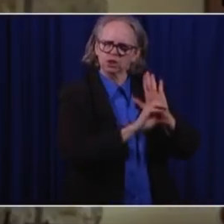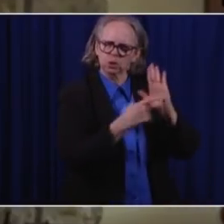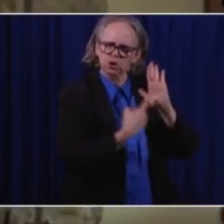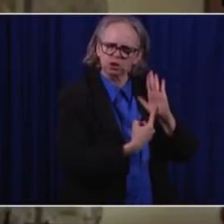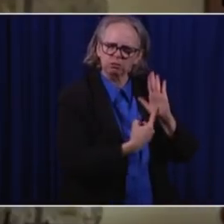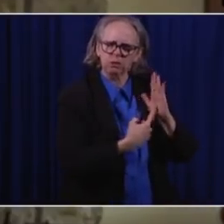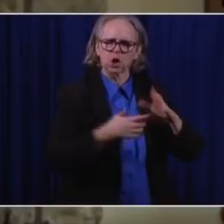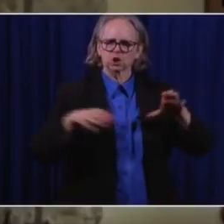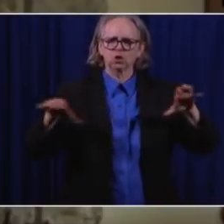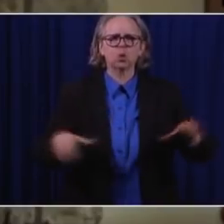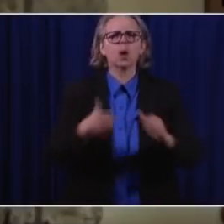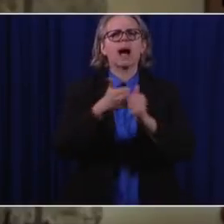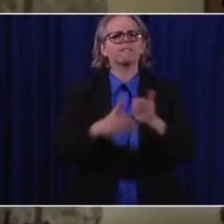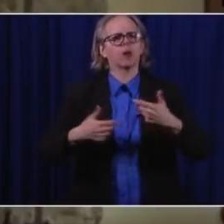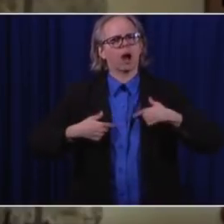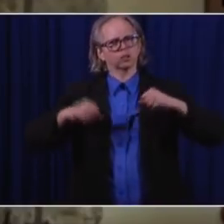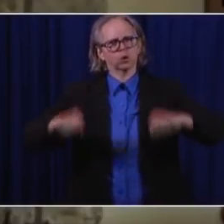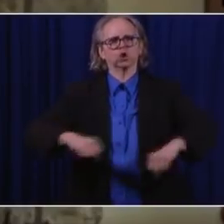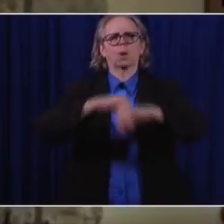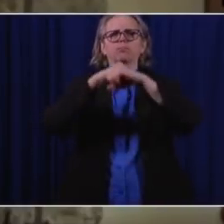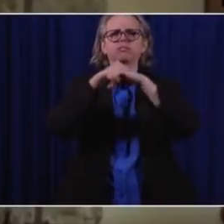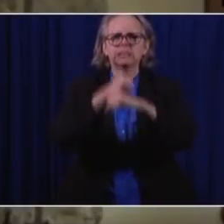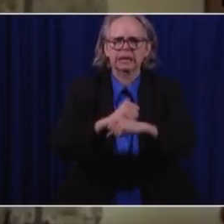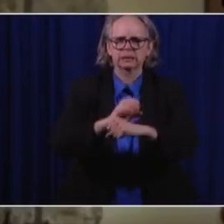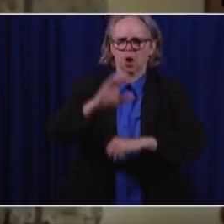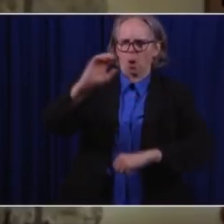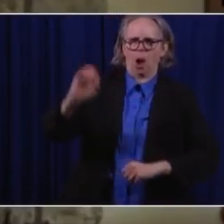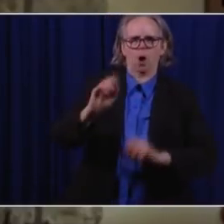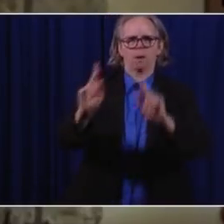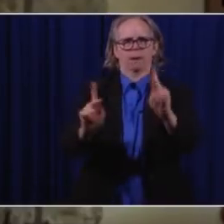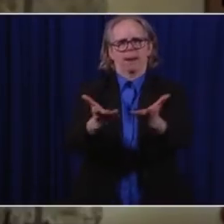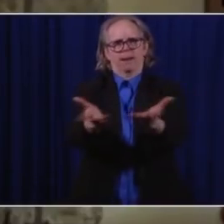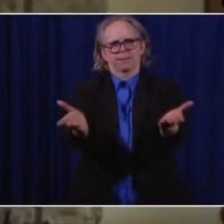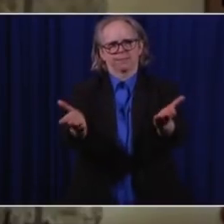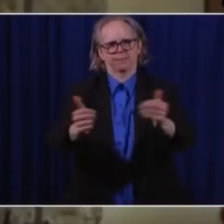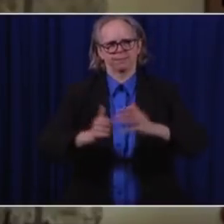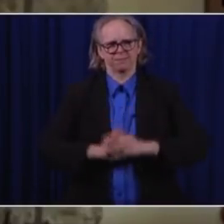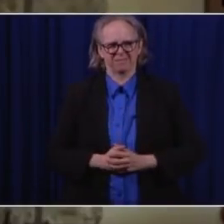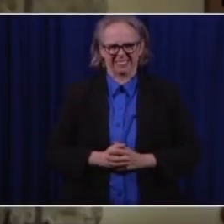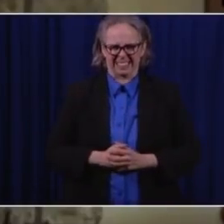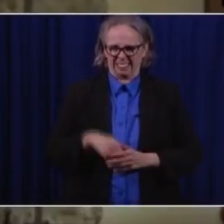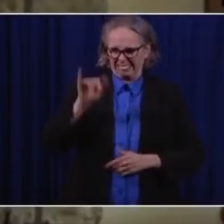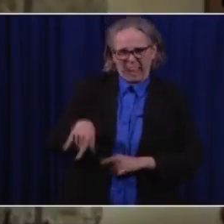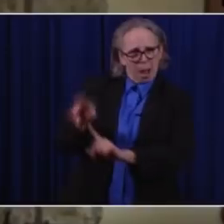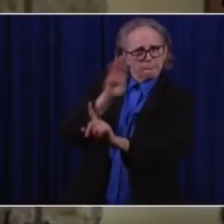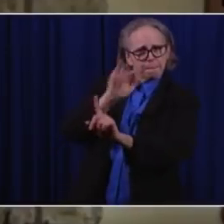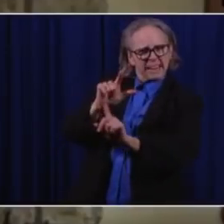to, protect Ohioans. And this bill is a dangerous bill.